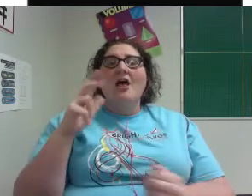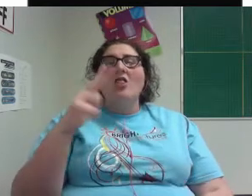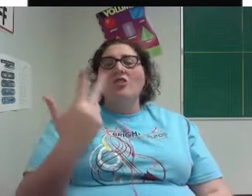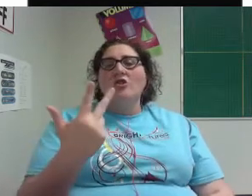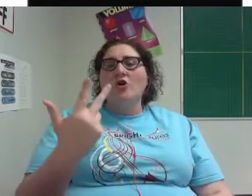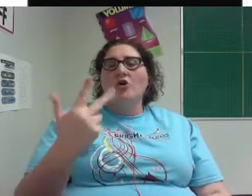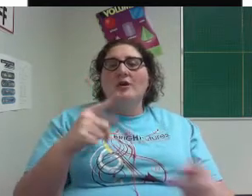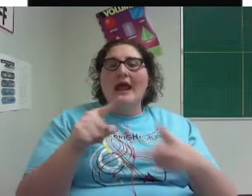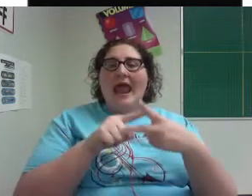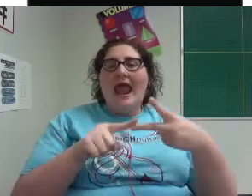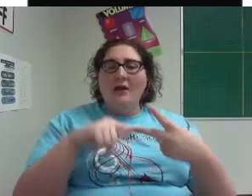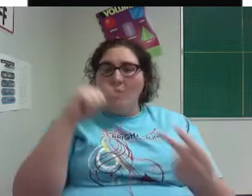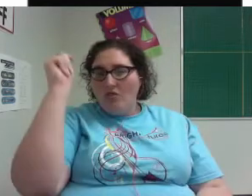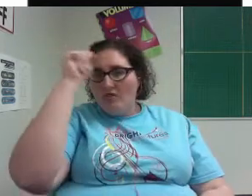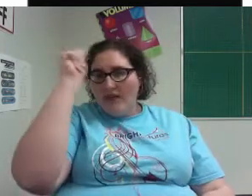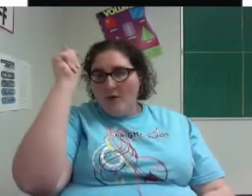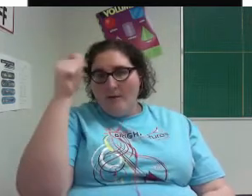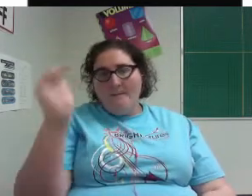third angle theorem.